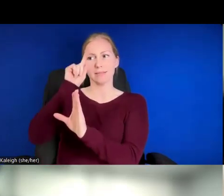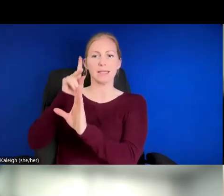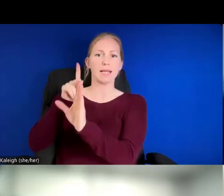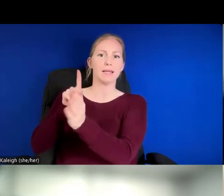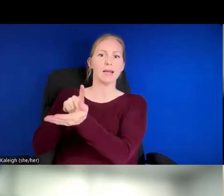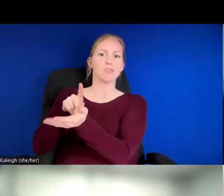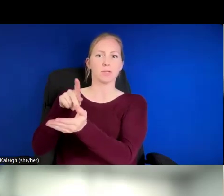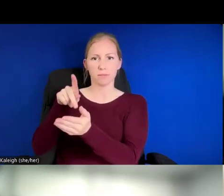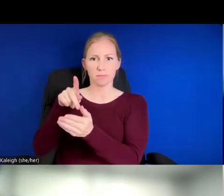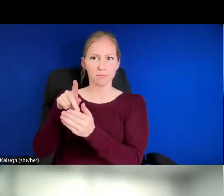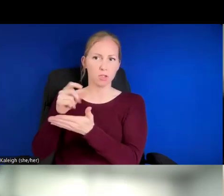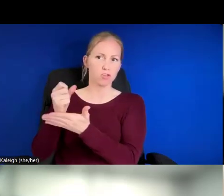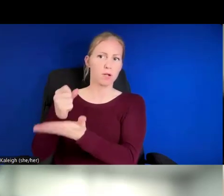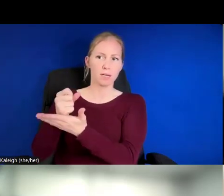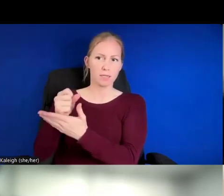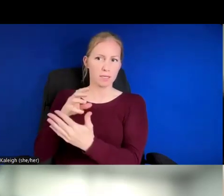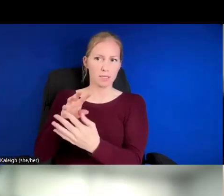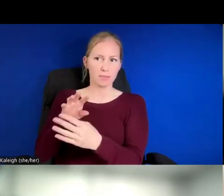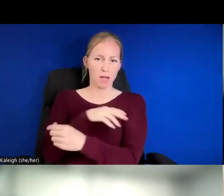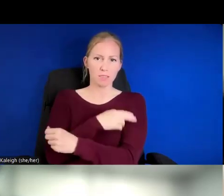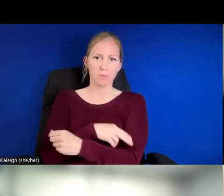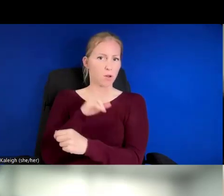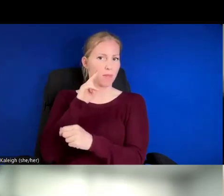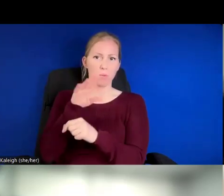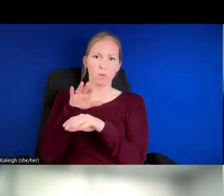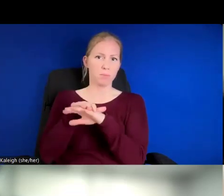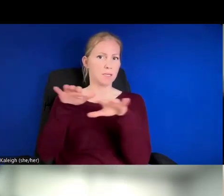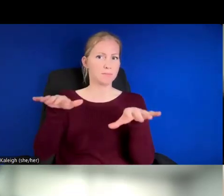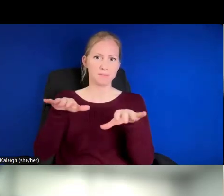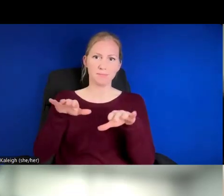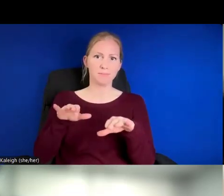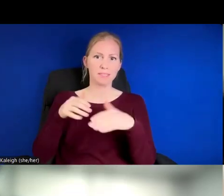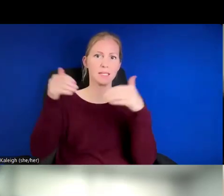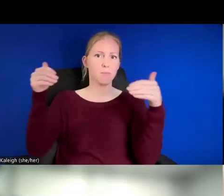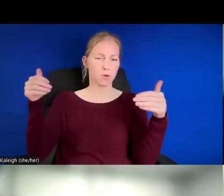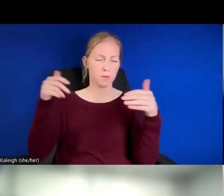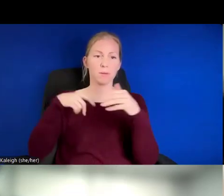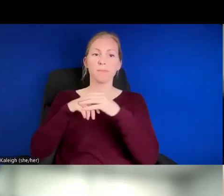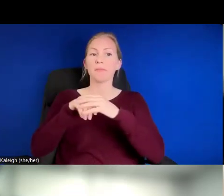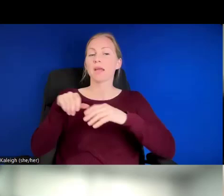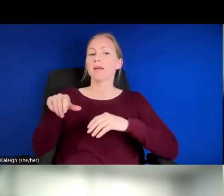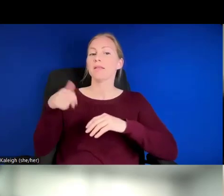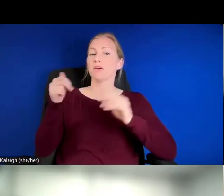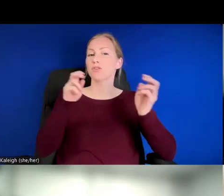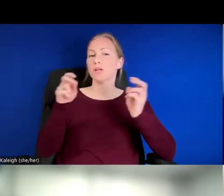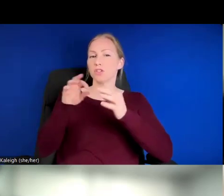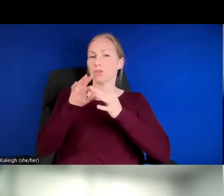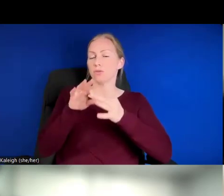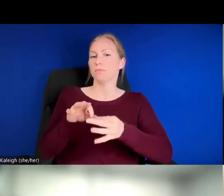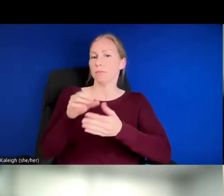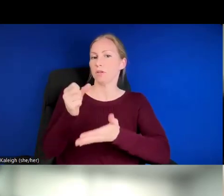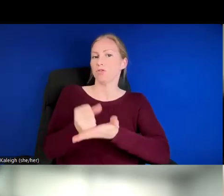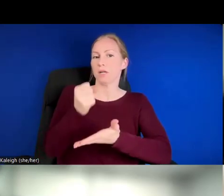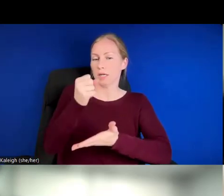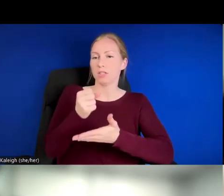The other issue with accreditation is that it's unclear